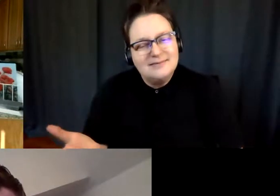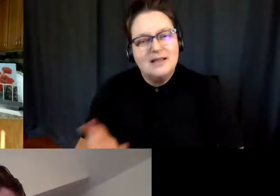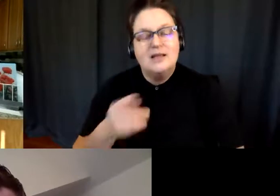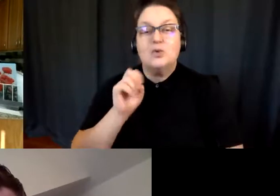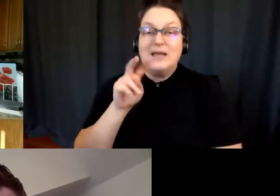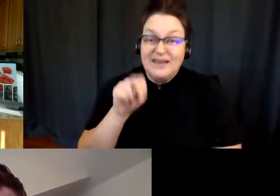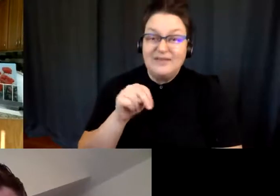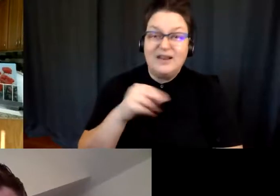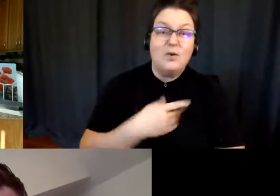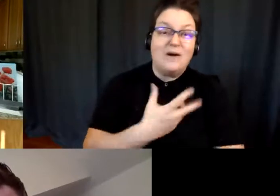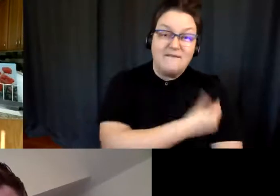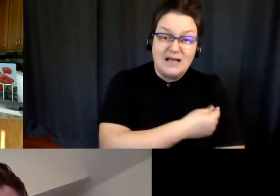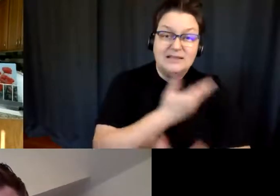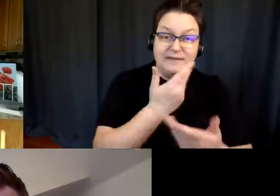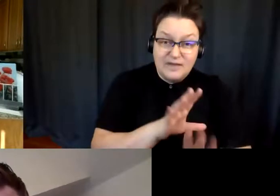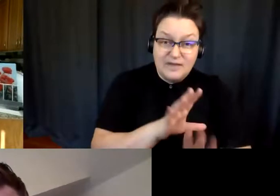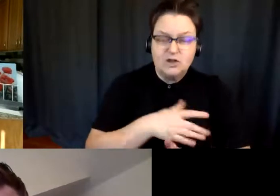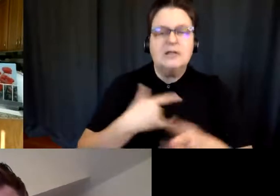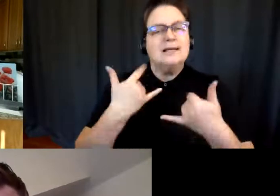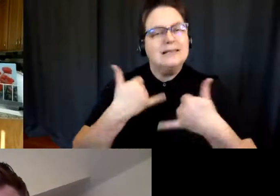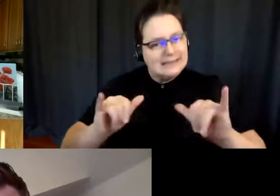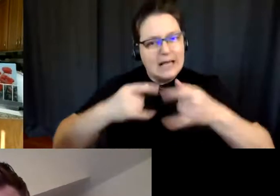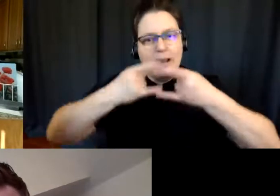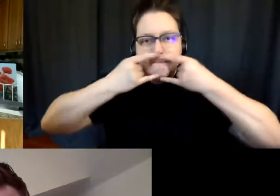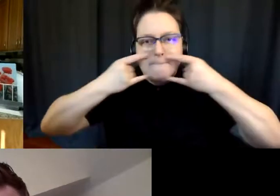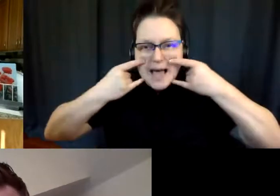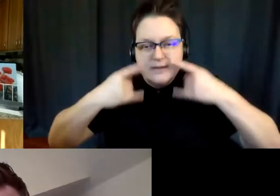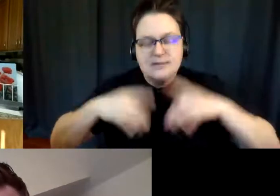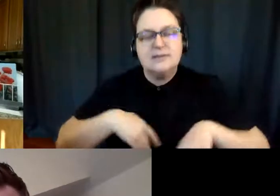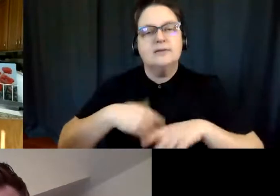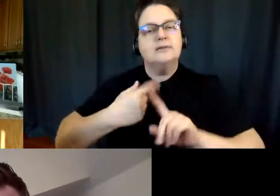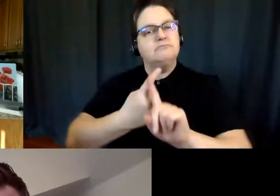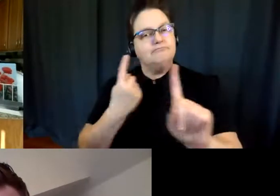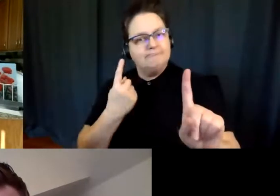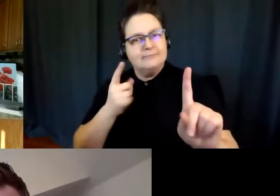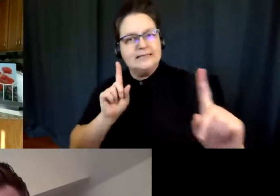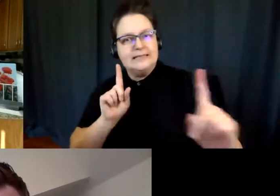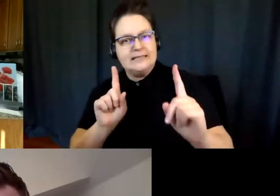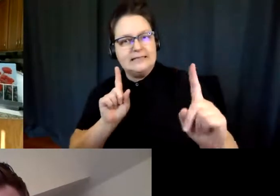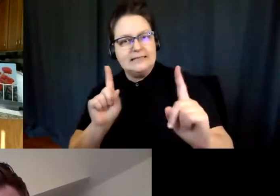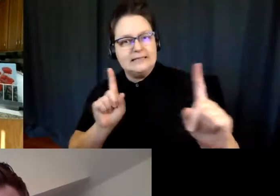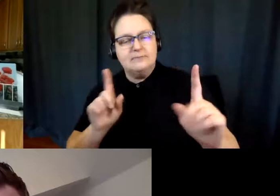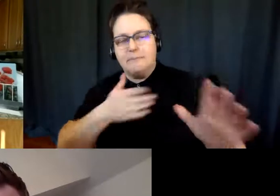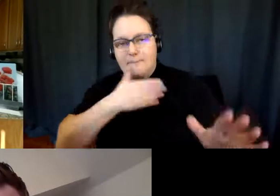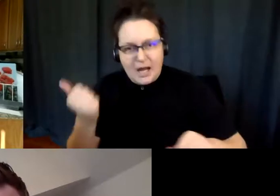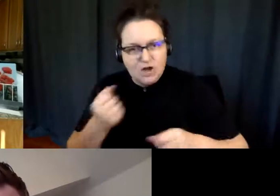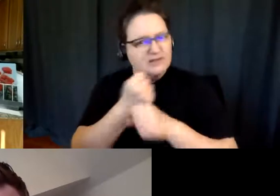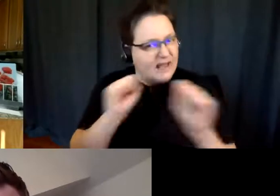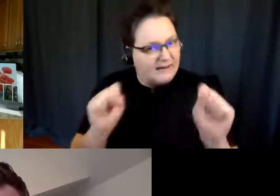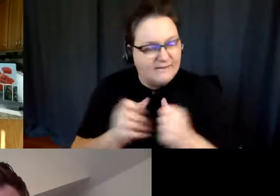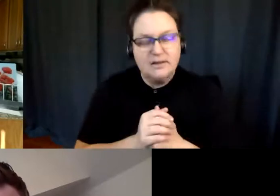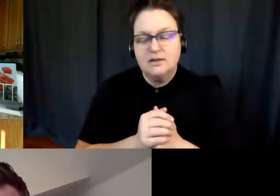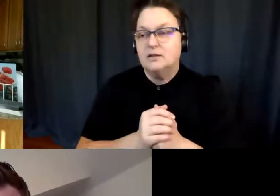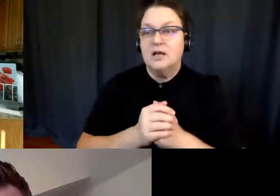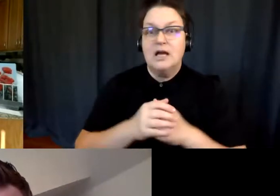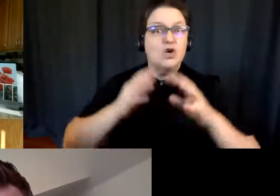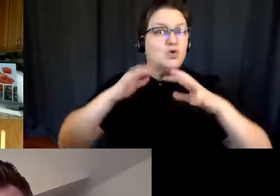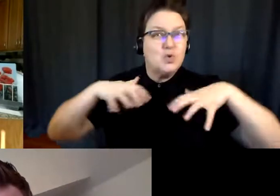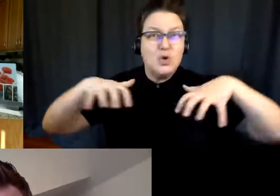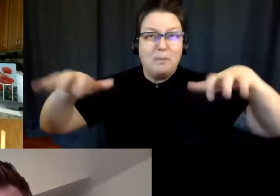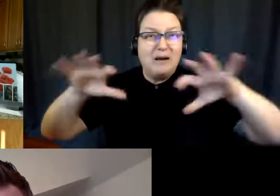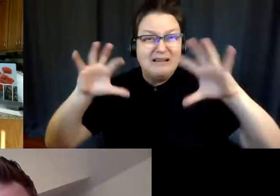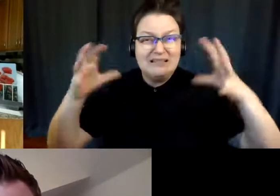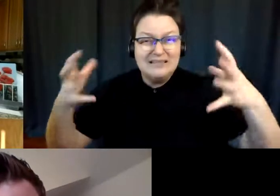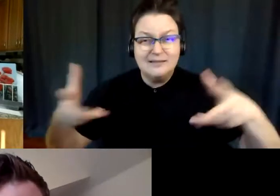masking, distancing, you know, trying to limit the size of the groups that you're in, good hand washing, all of those